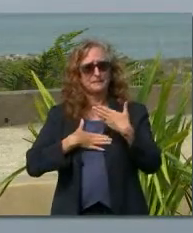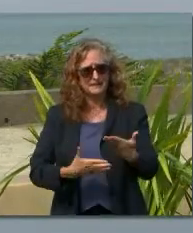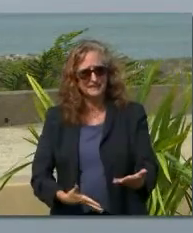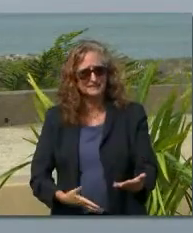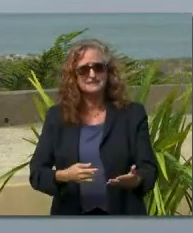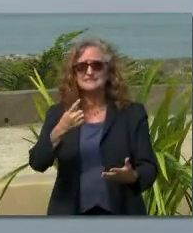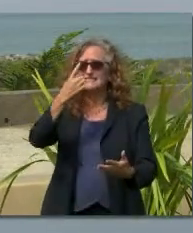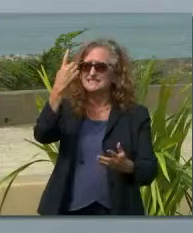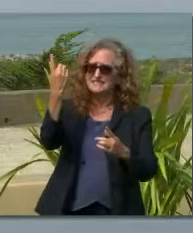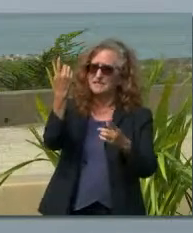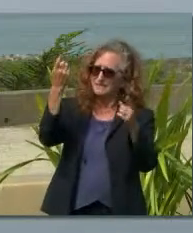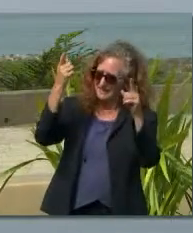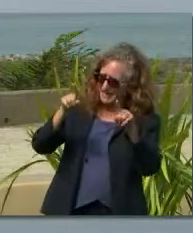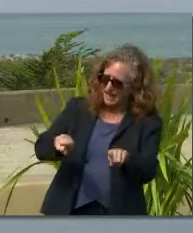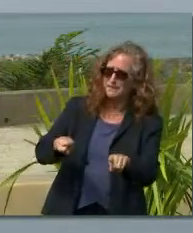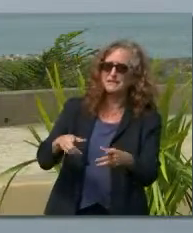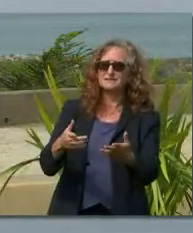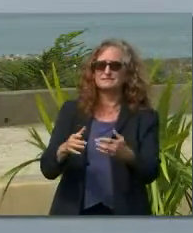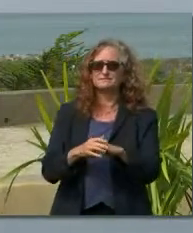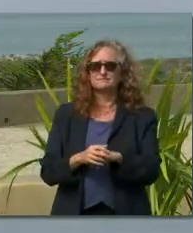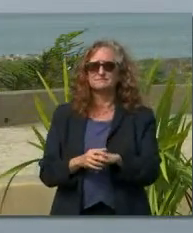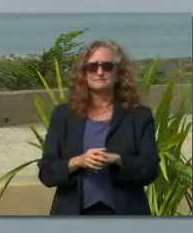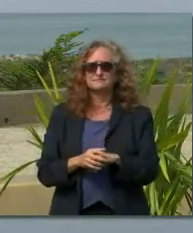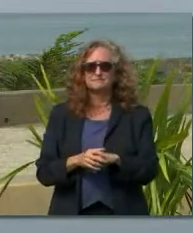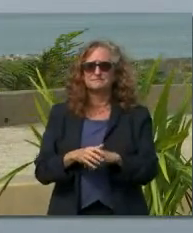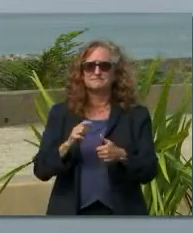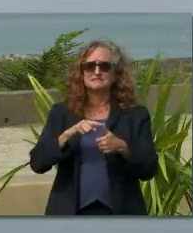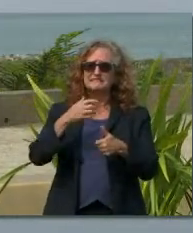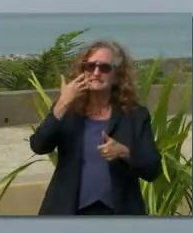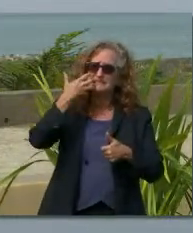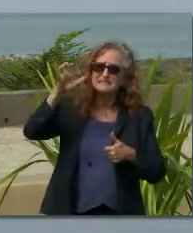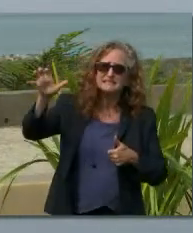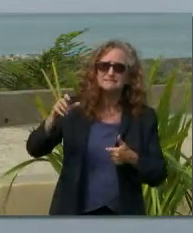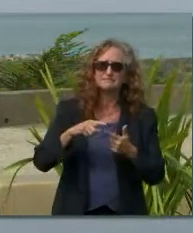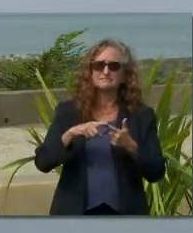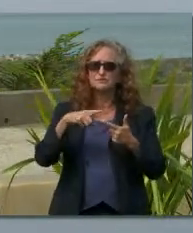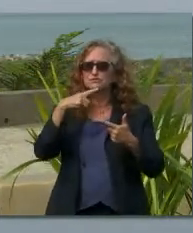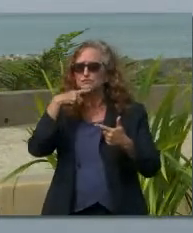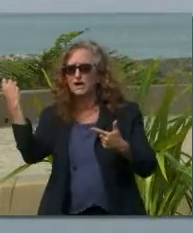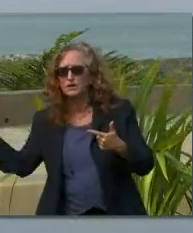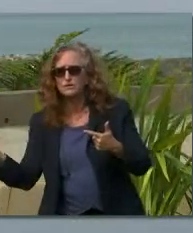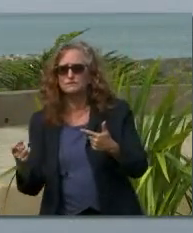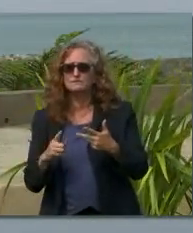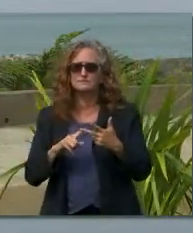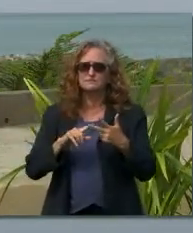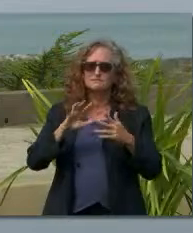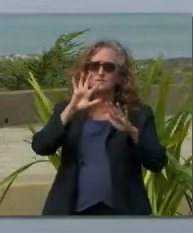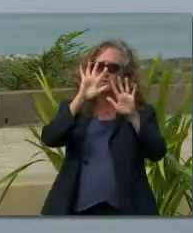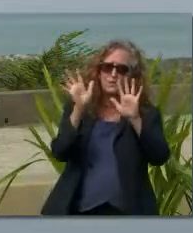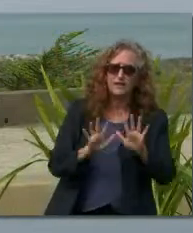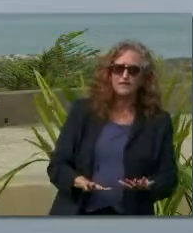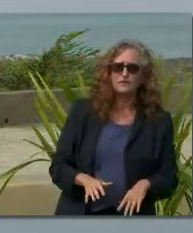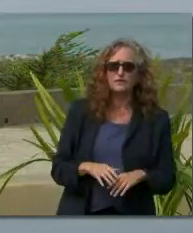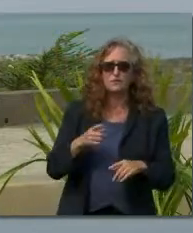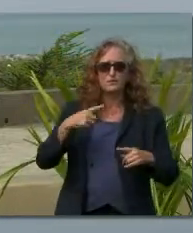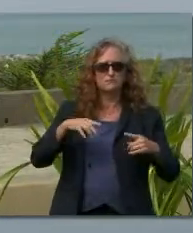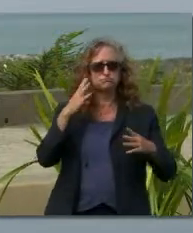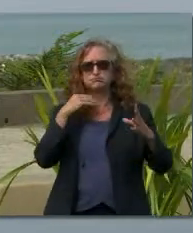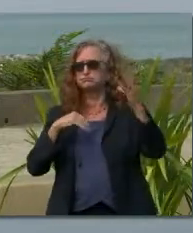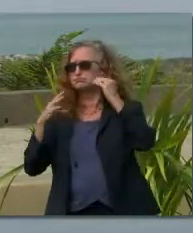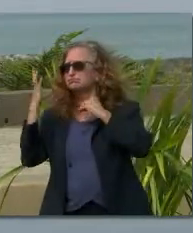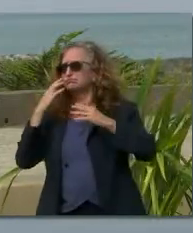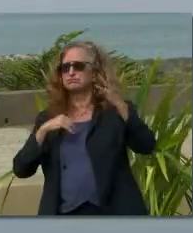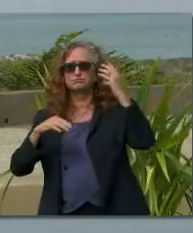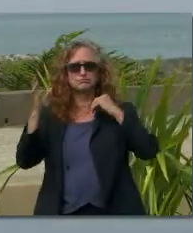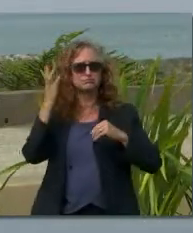to the plumbing of the world. The extreme heat, extreme drought, the extreme weather that we have all experienced